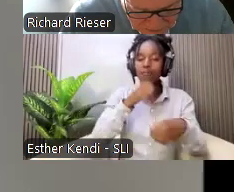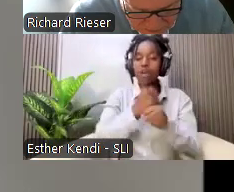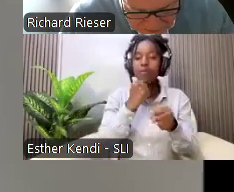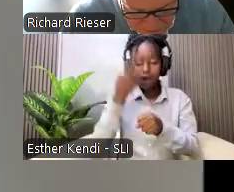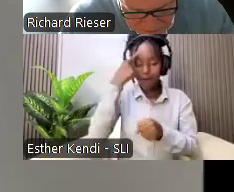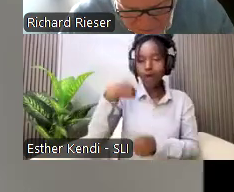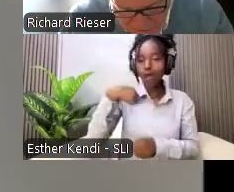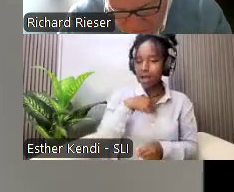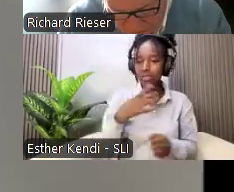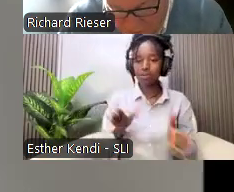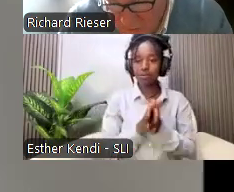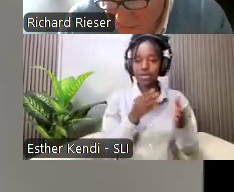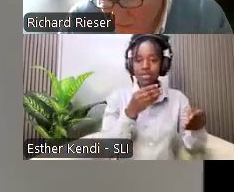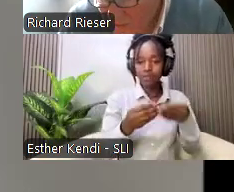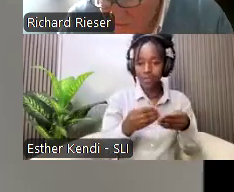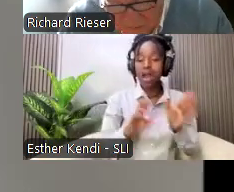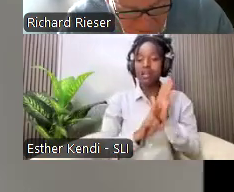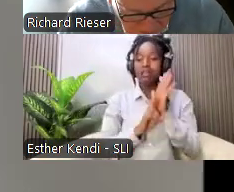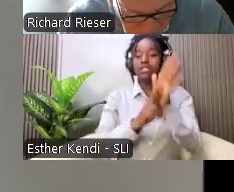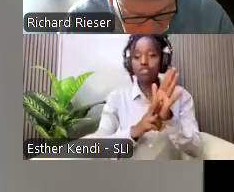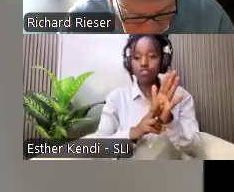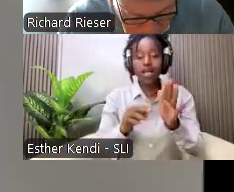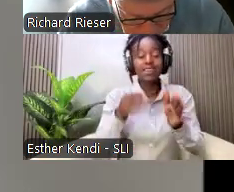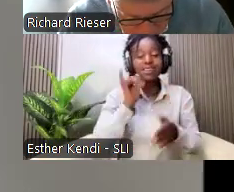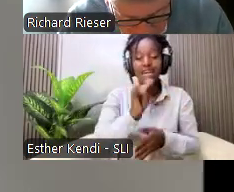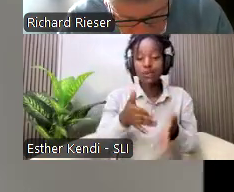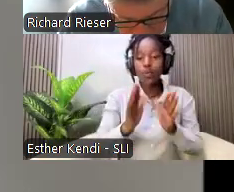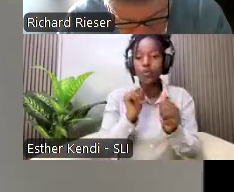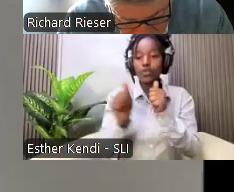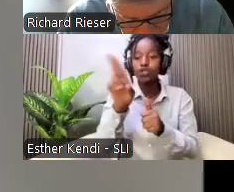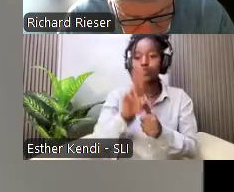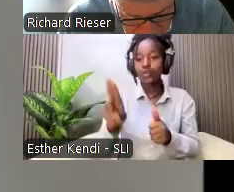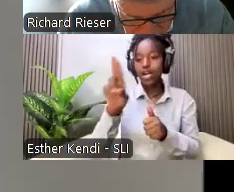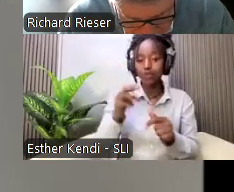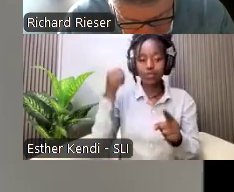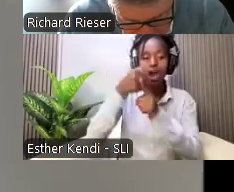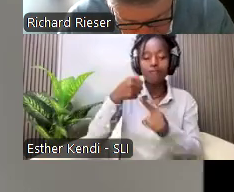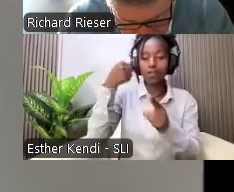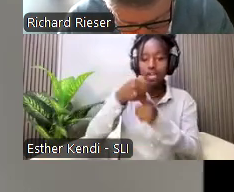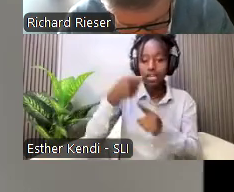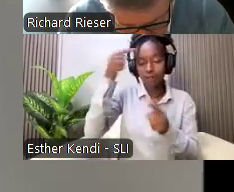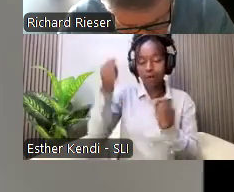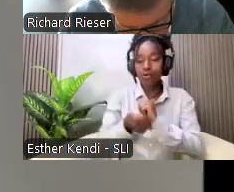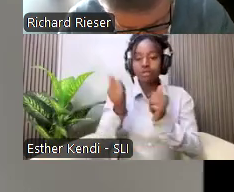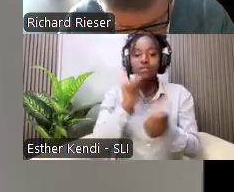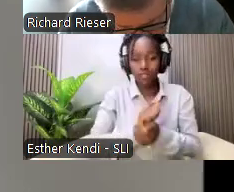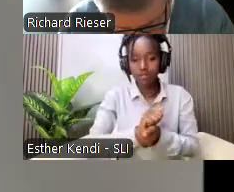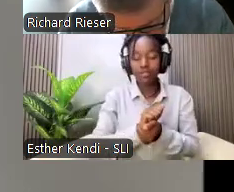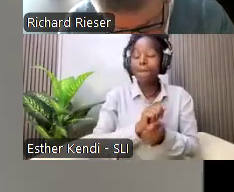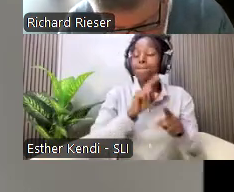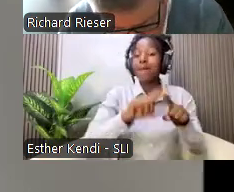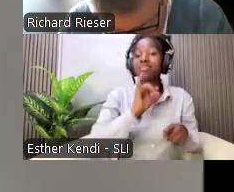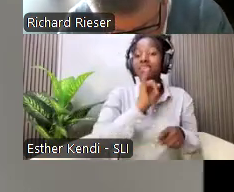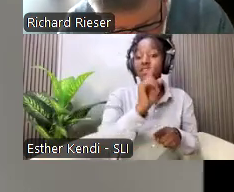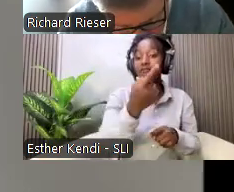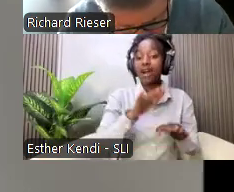Representation is how we can advocate for structural change. However, this is only the first step. The